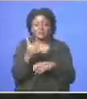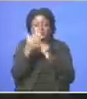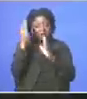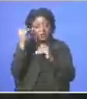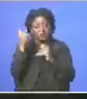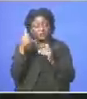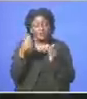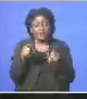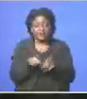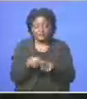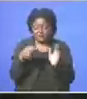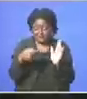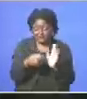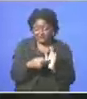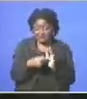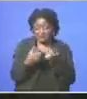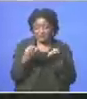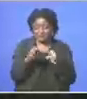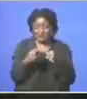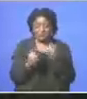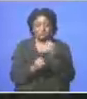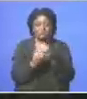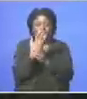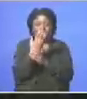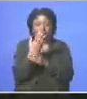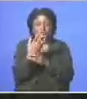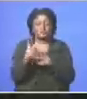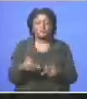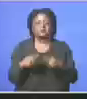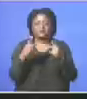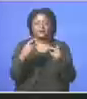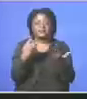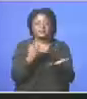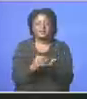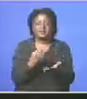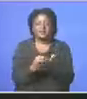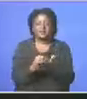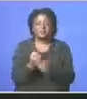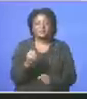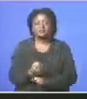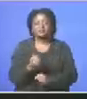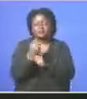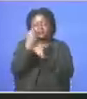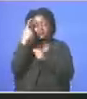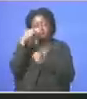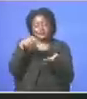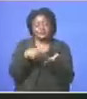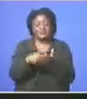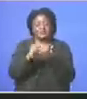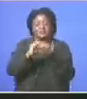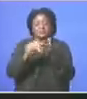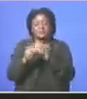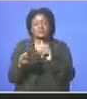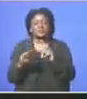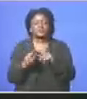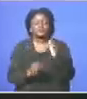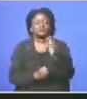this event continues to grow, it would provide the economic impetus for this community to thrive. In